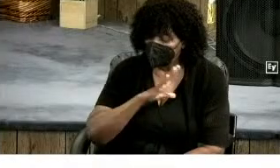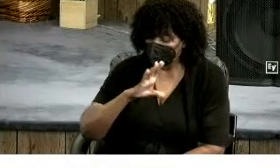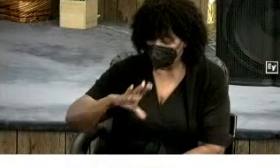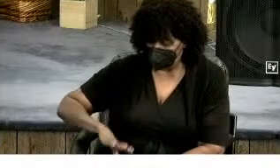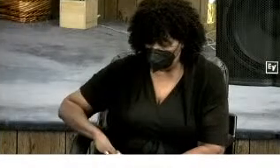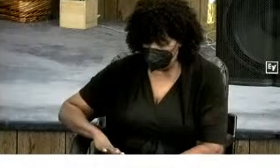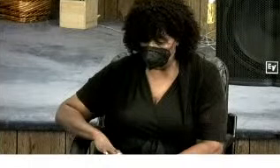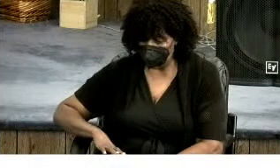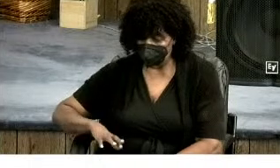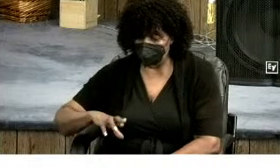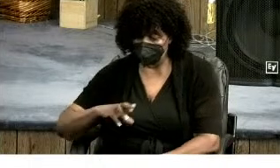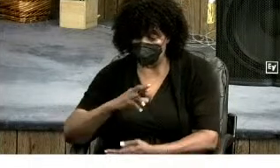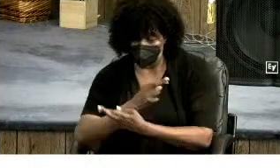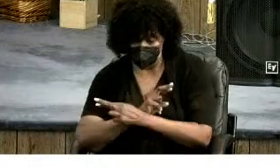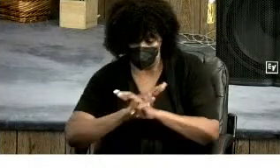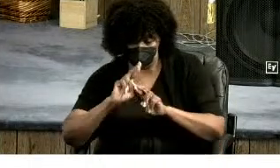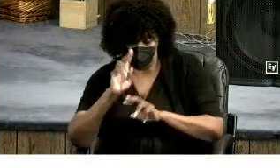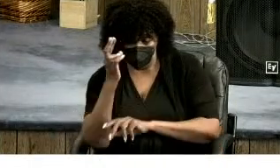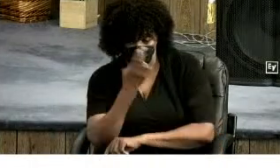curse.